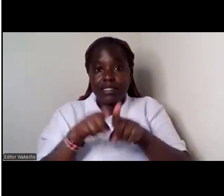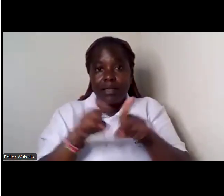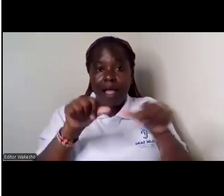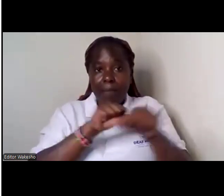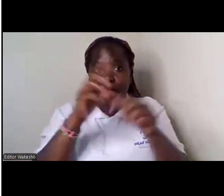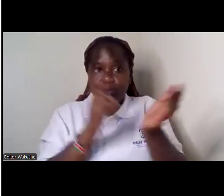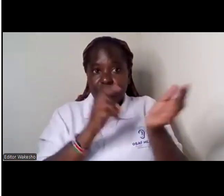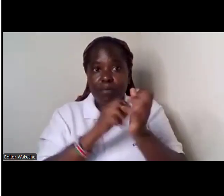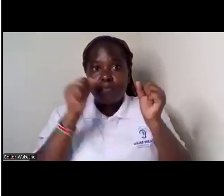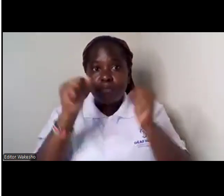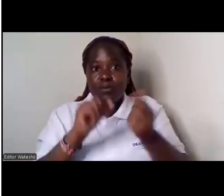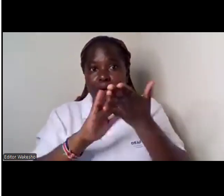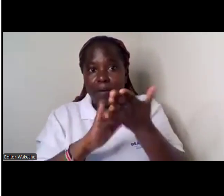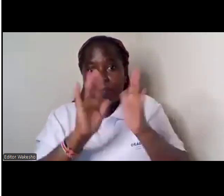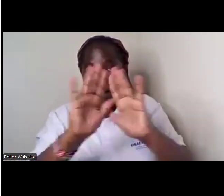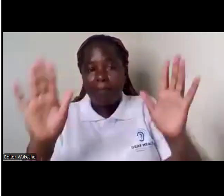had been.